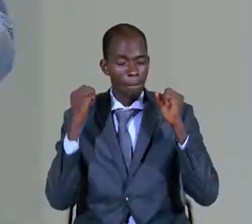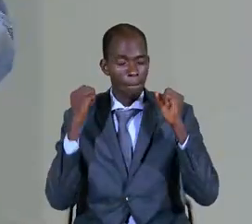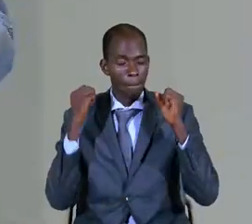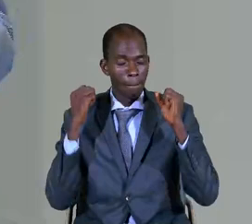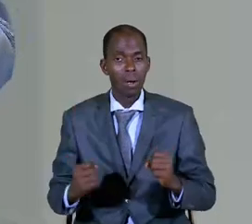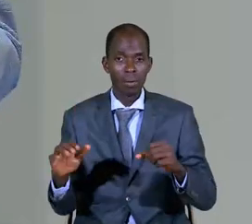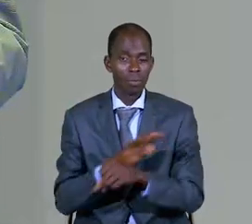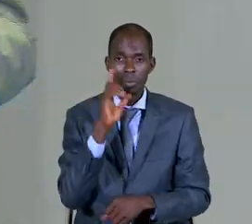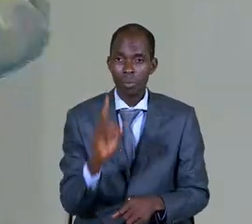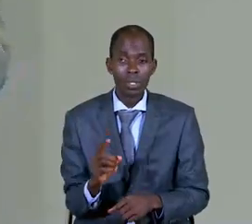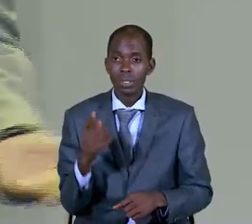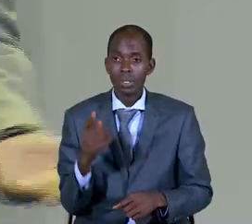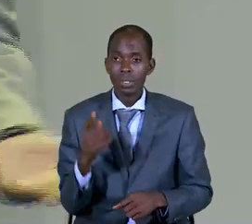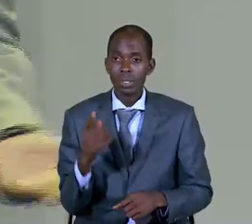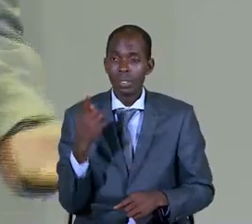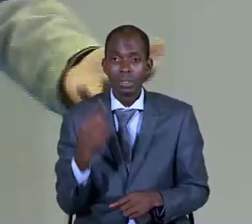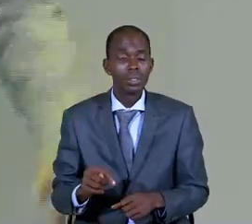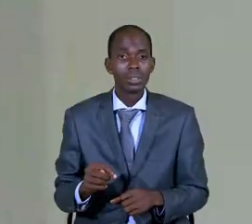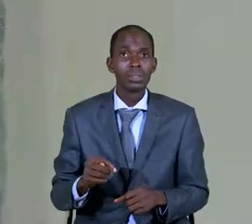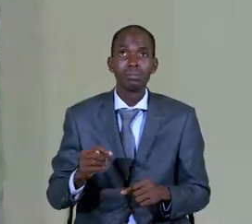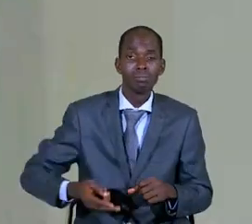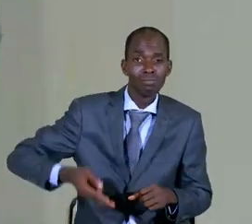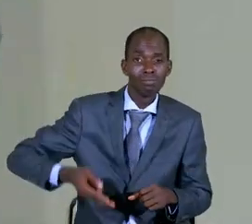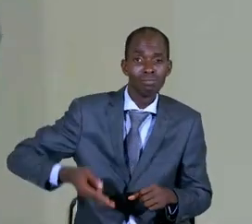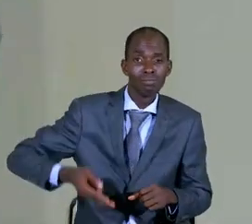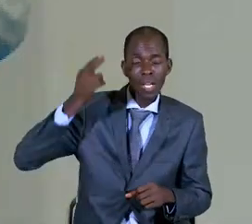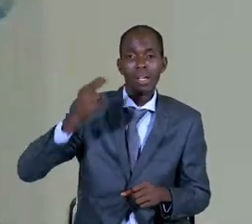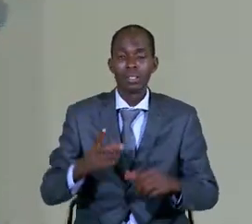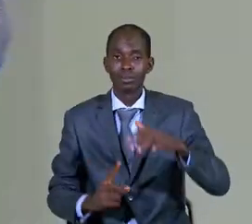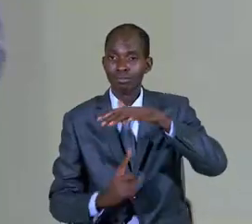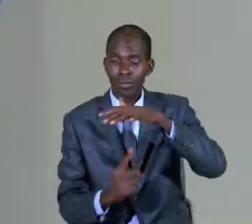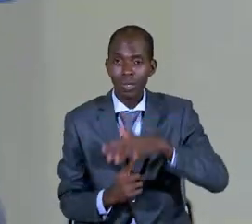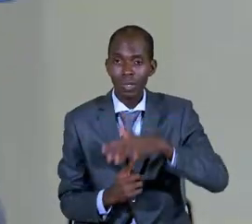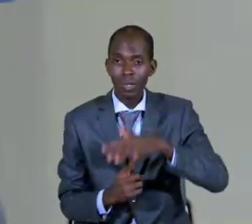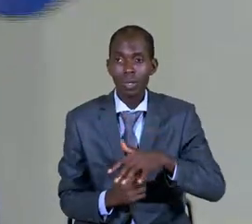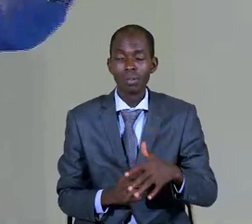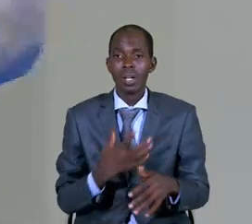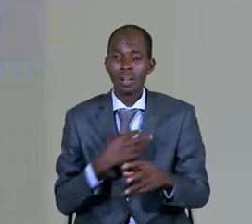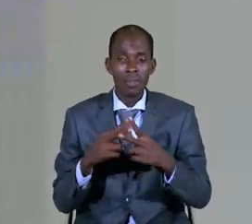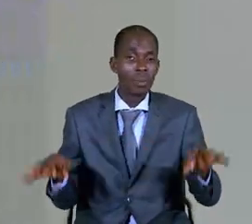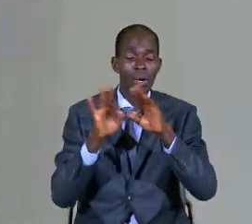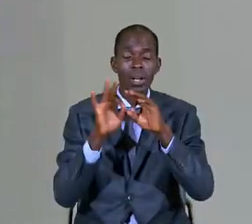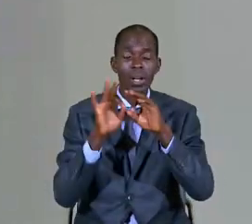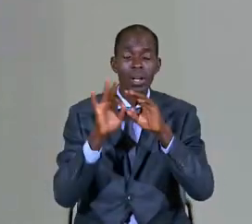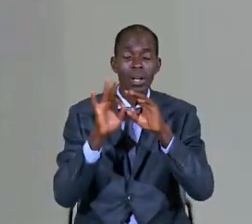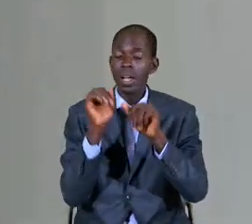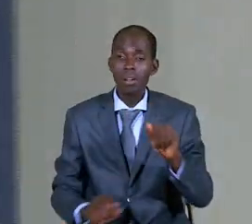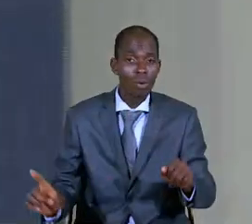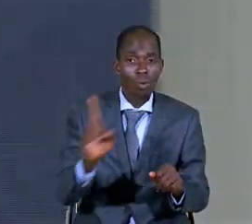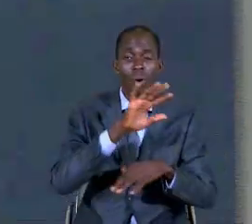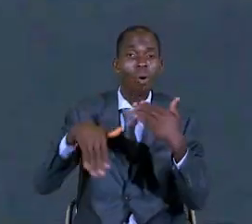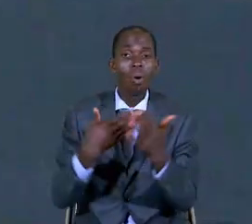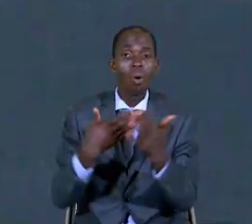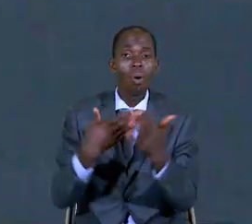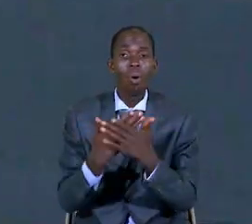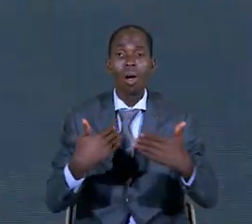the VIP, and not the very, and the very, and the not very important. Everybody, all have sinned